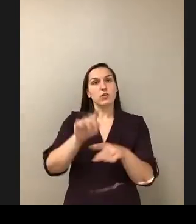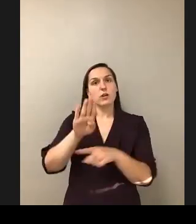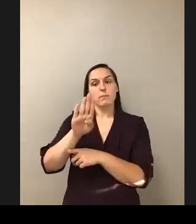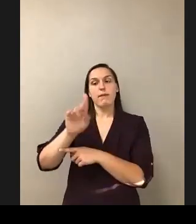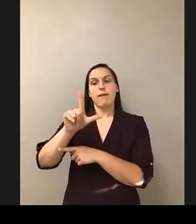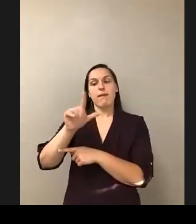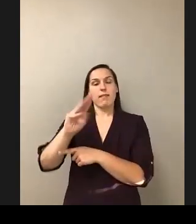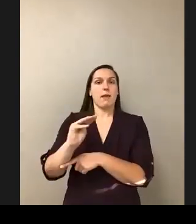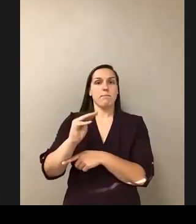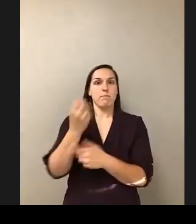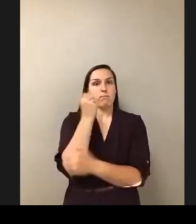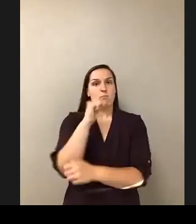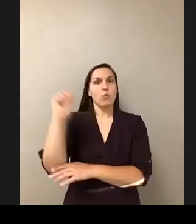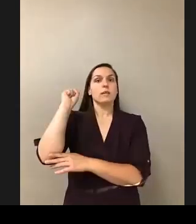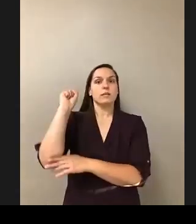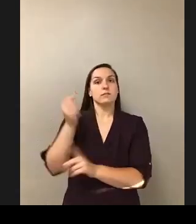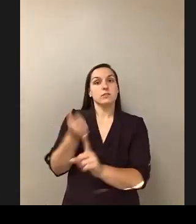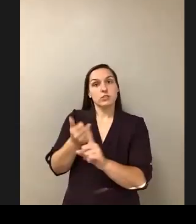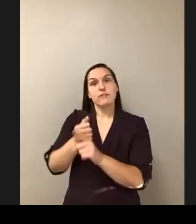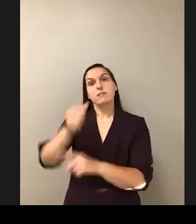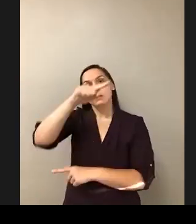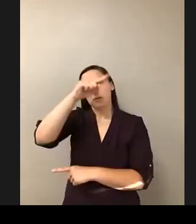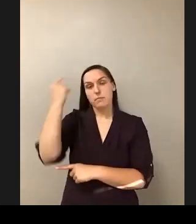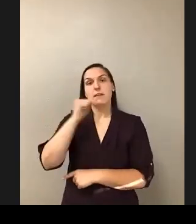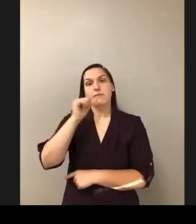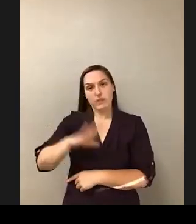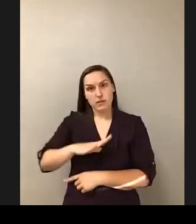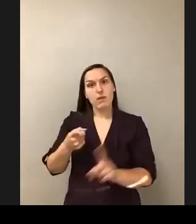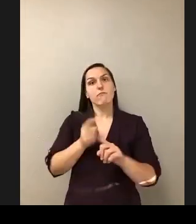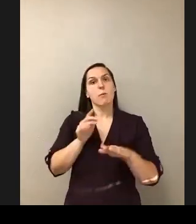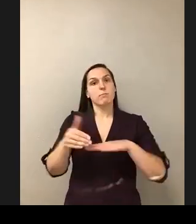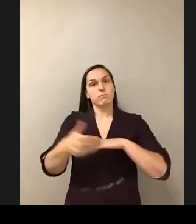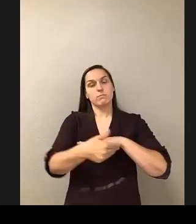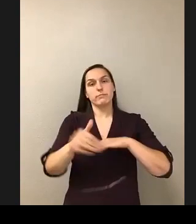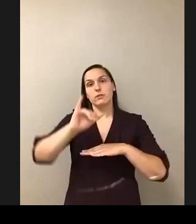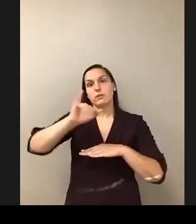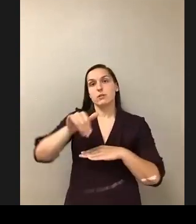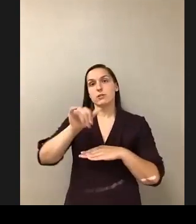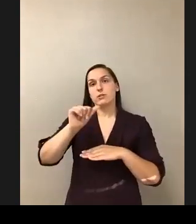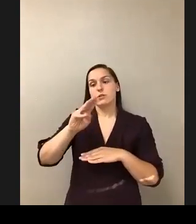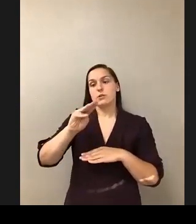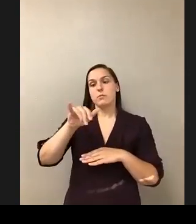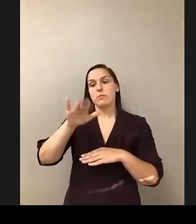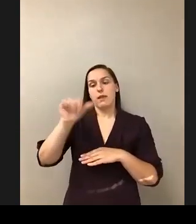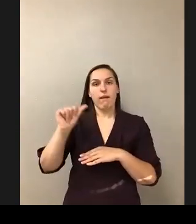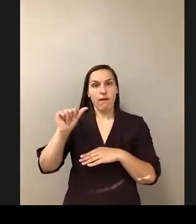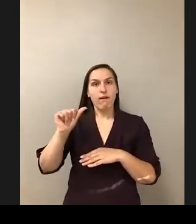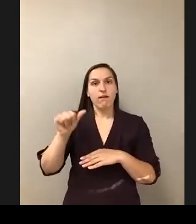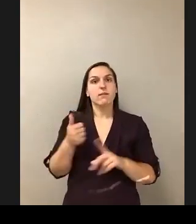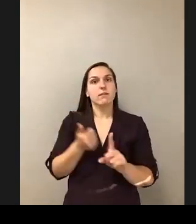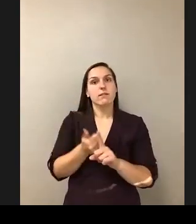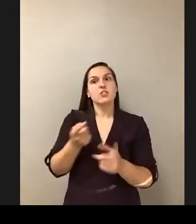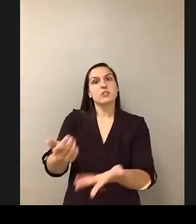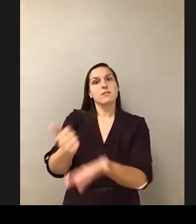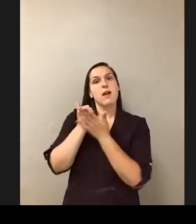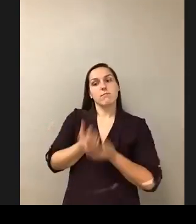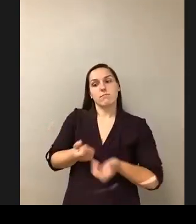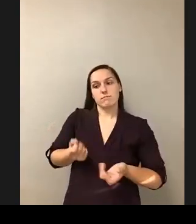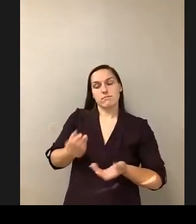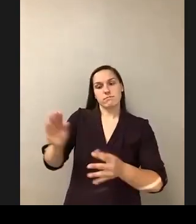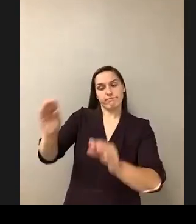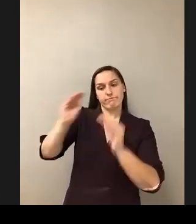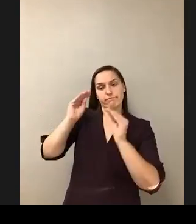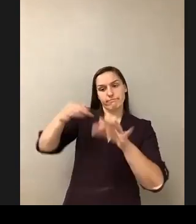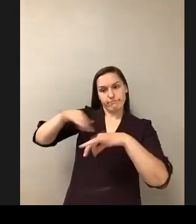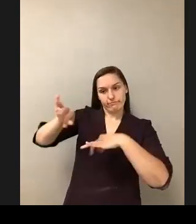protests, she's a Black female, she's a Jamaican immigrant, and she helped me to understand that it's not, you know, when she's watching